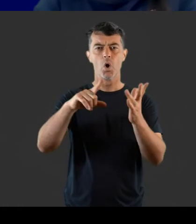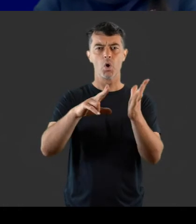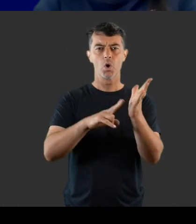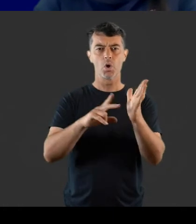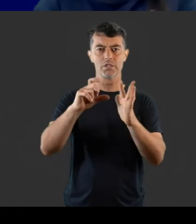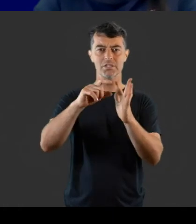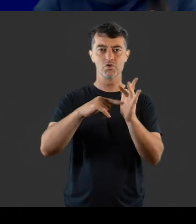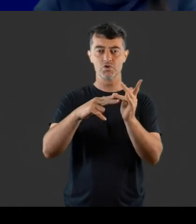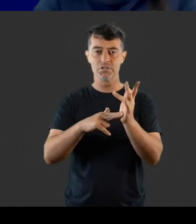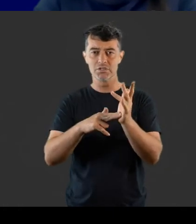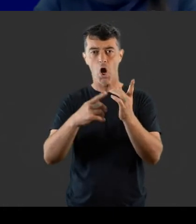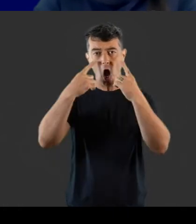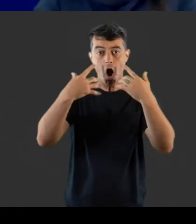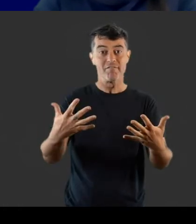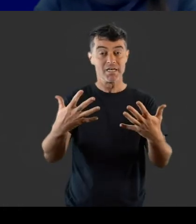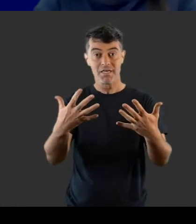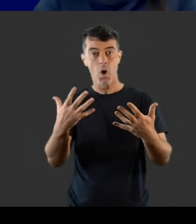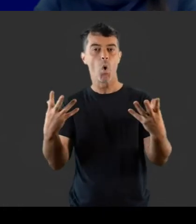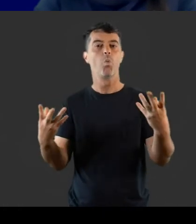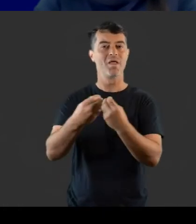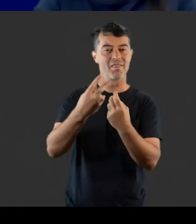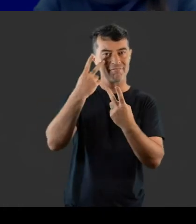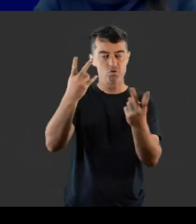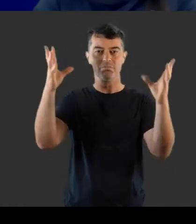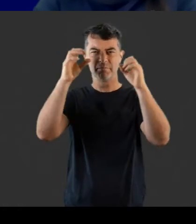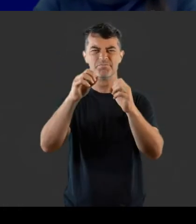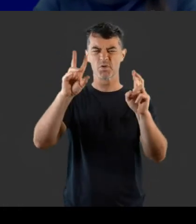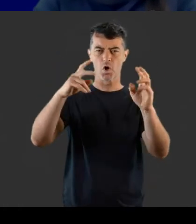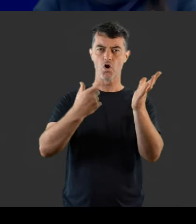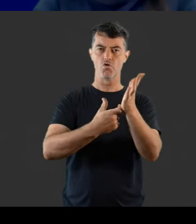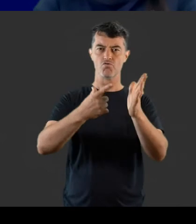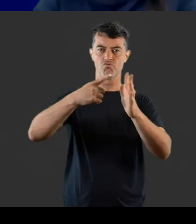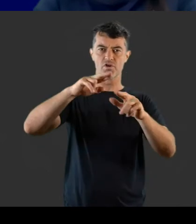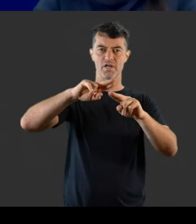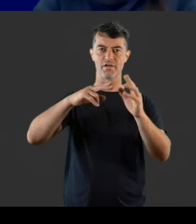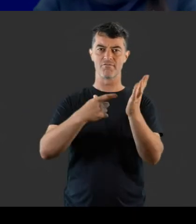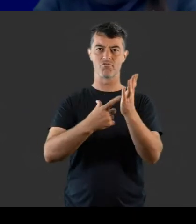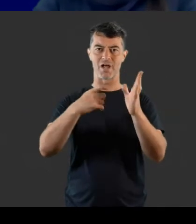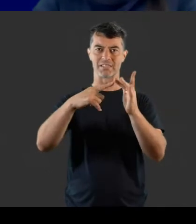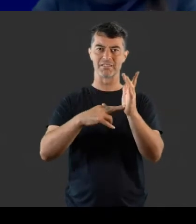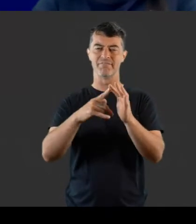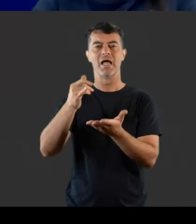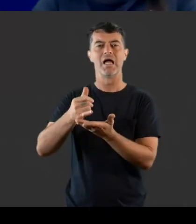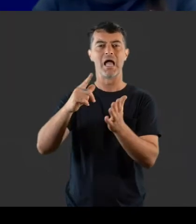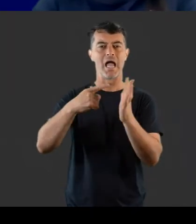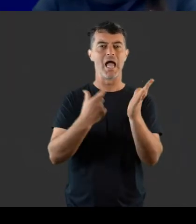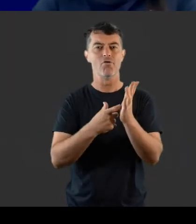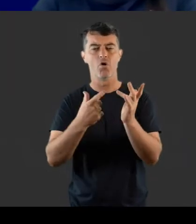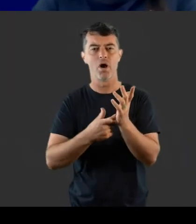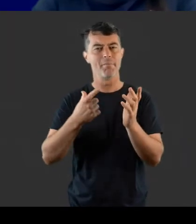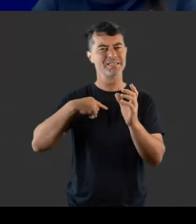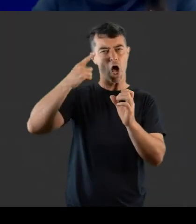Conditions commonly found with vision impairment. Refractive errors. Refractive errors